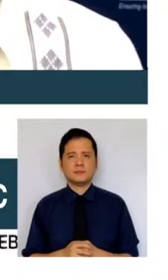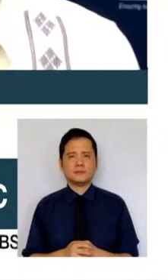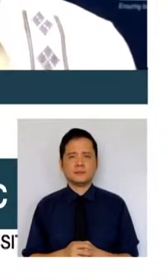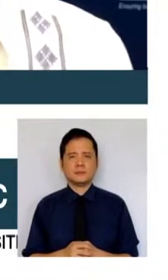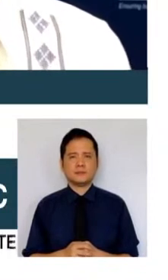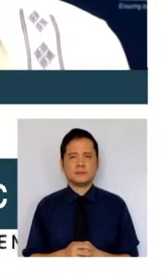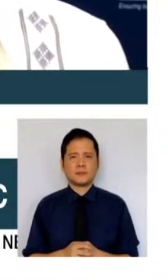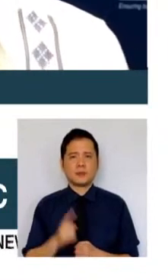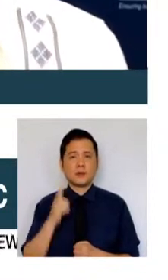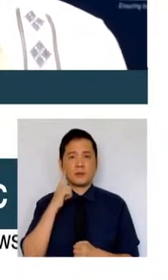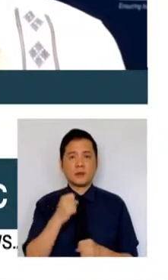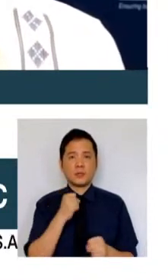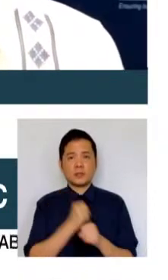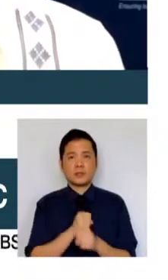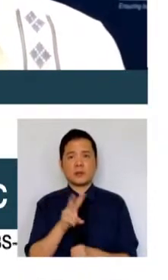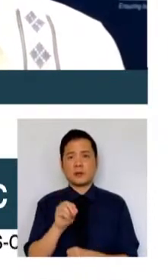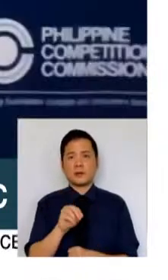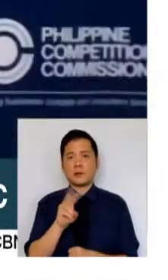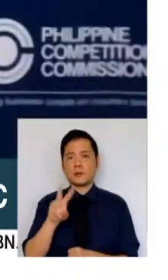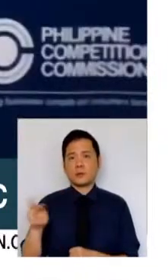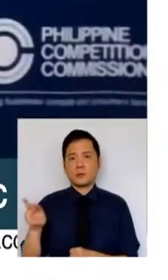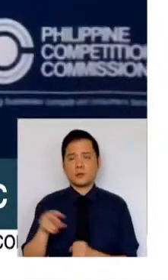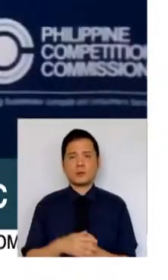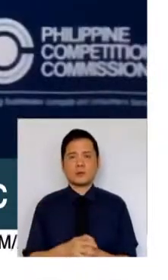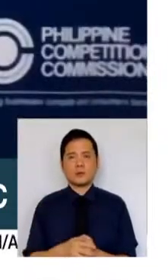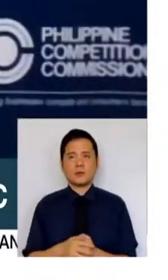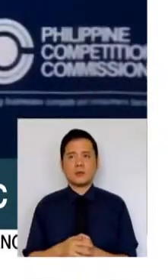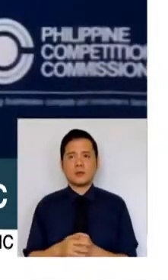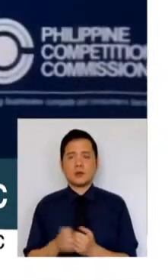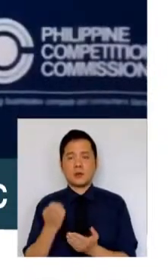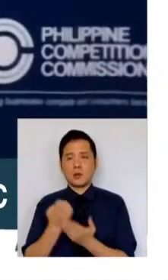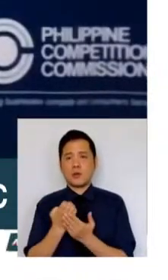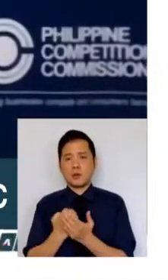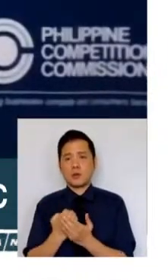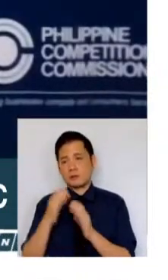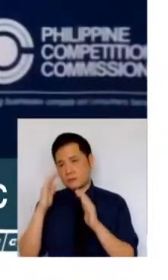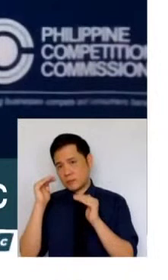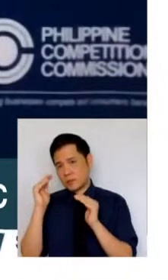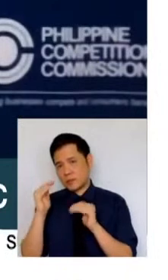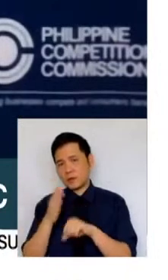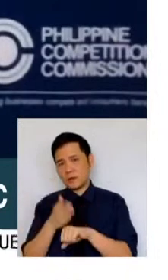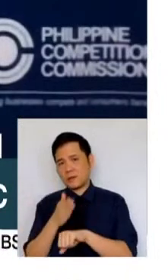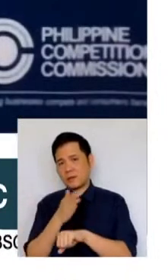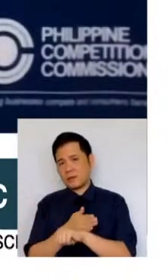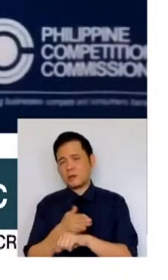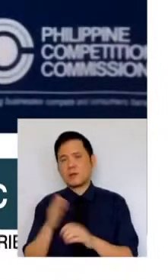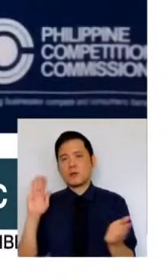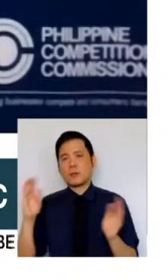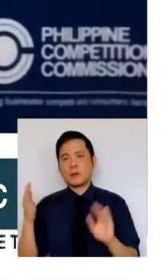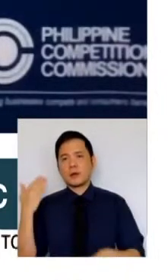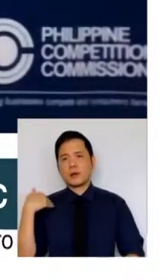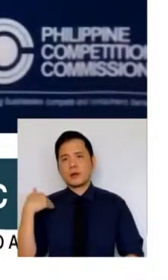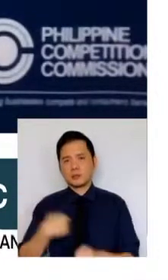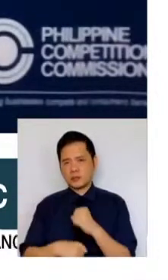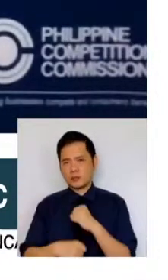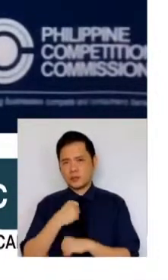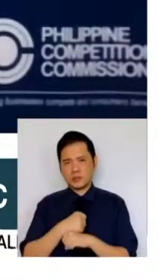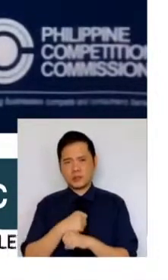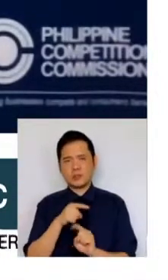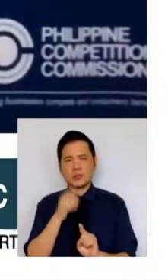for the year 2022, we expect the economy to improve a bit compared to the situation last year. As has